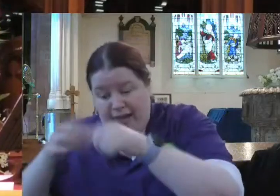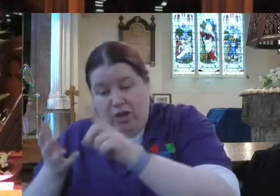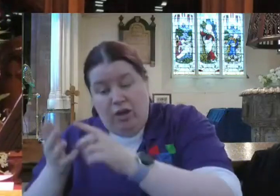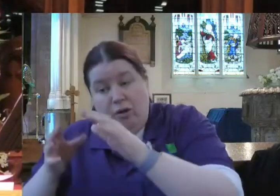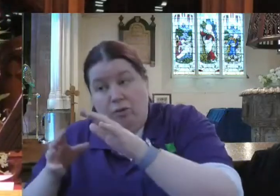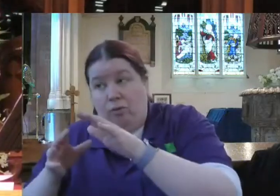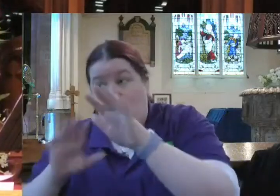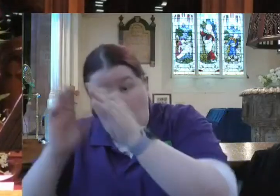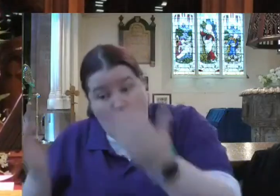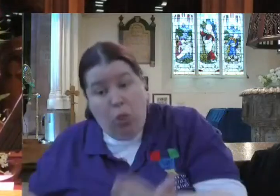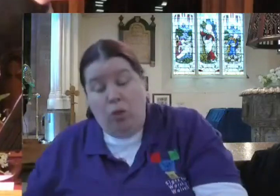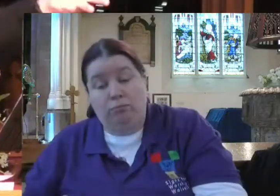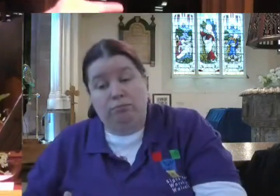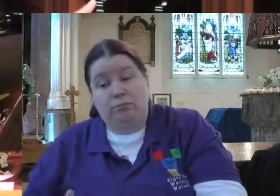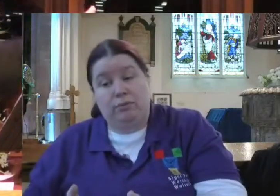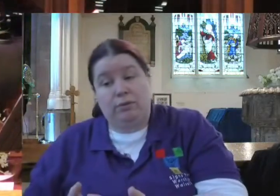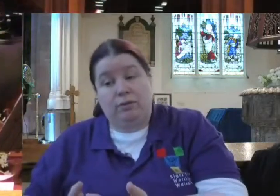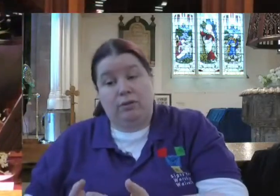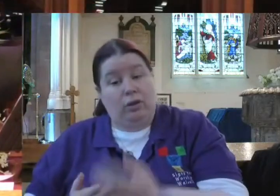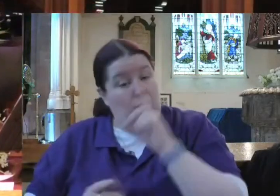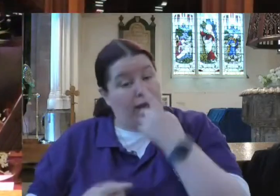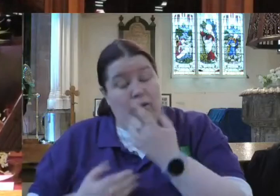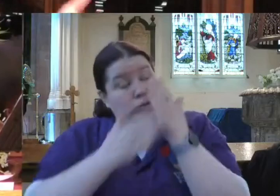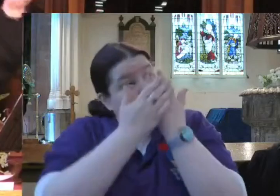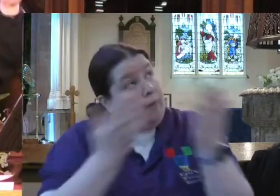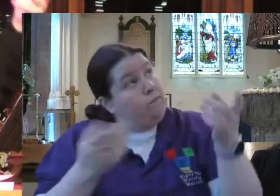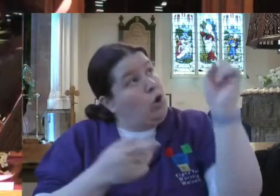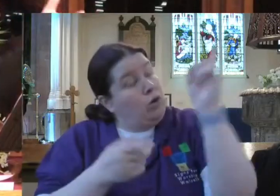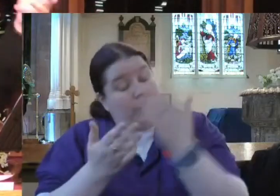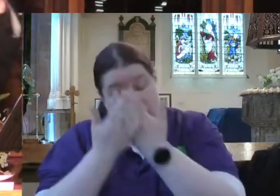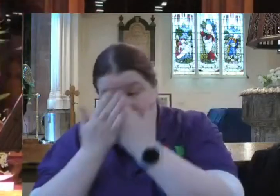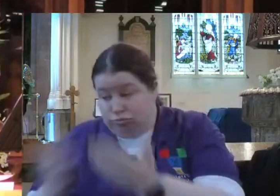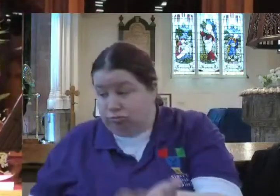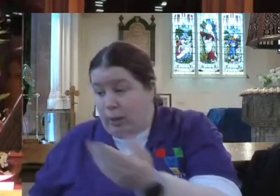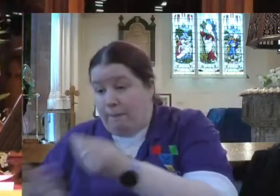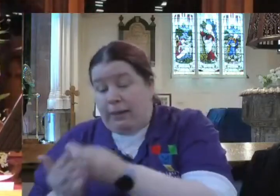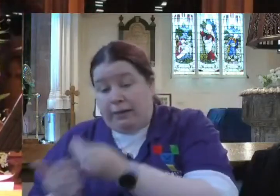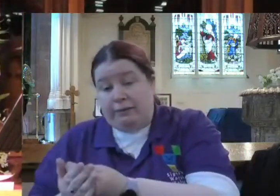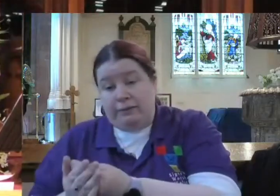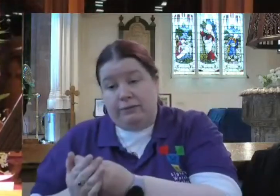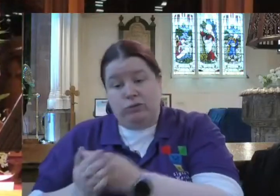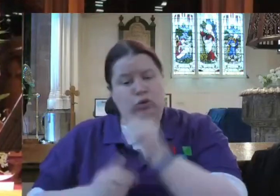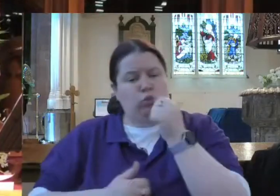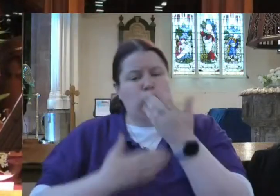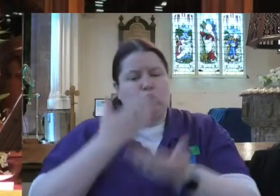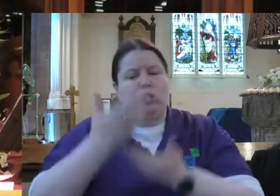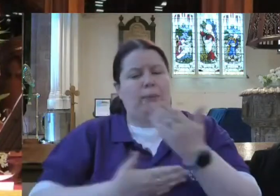You cannot serve both God and money. And Jesus is talking here about